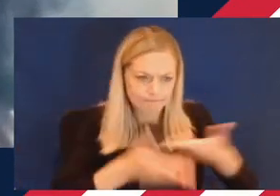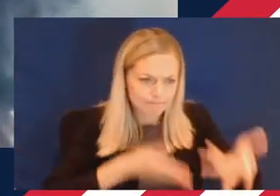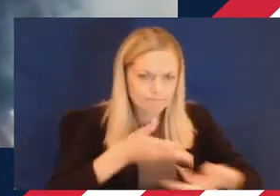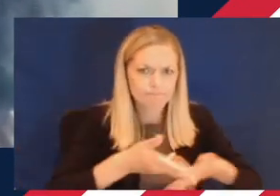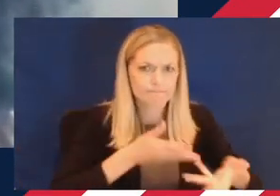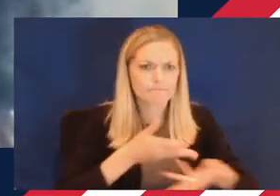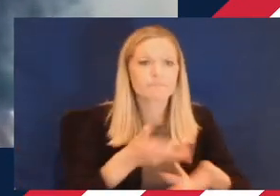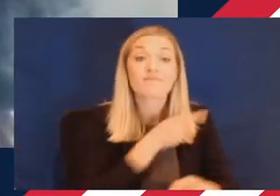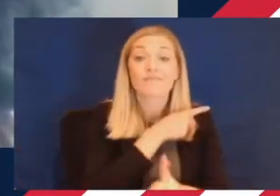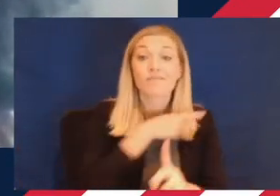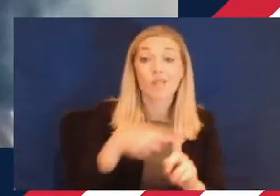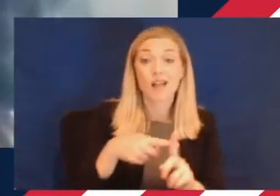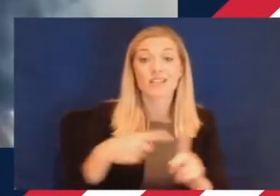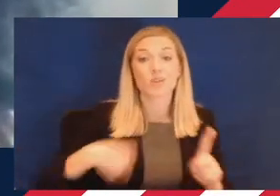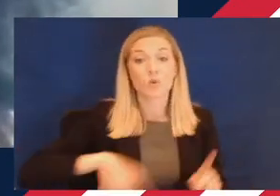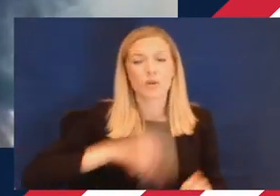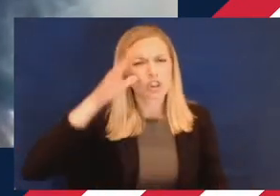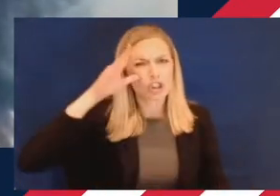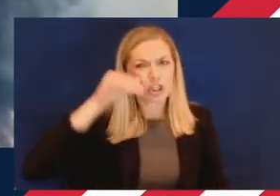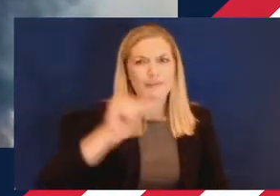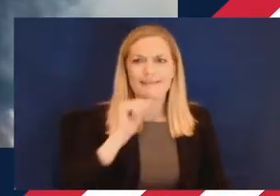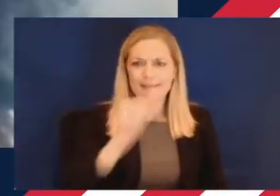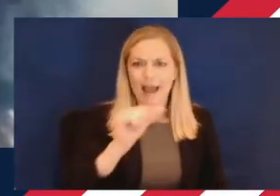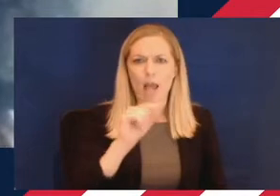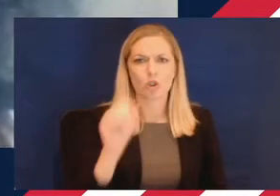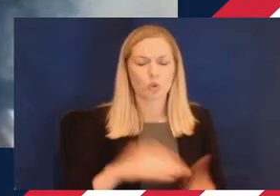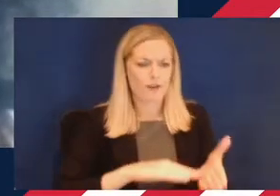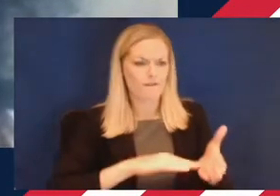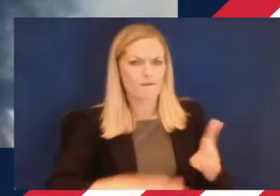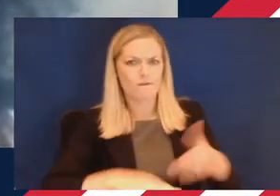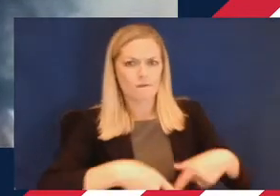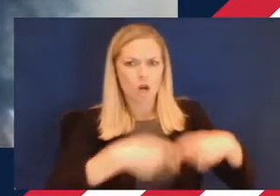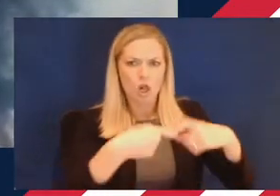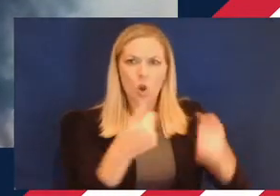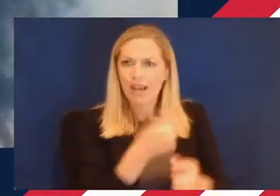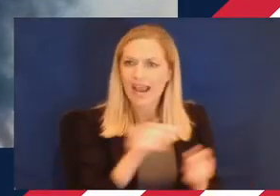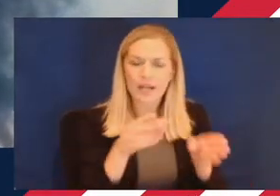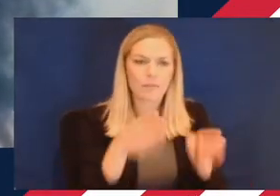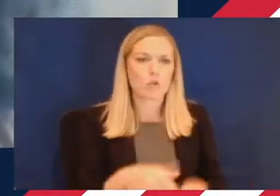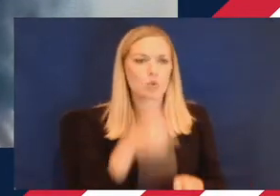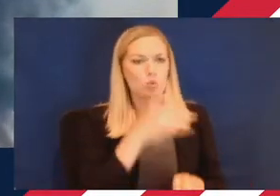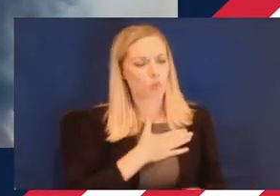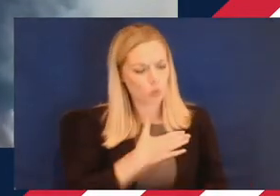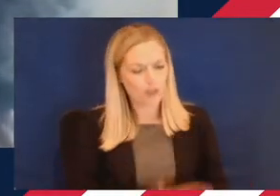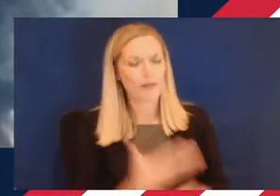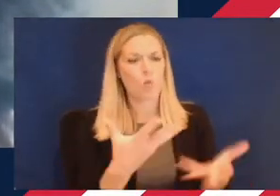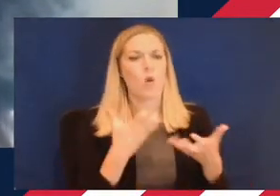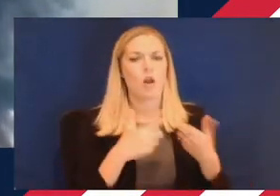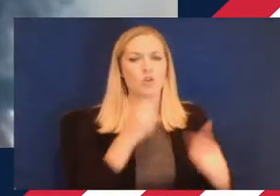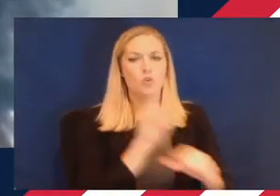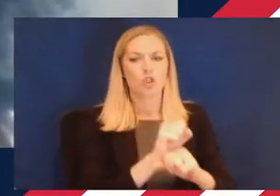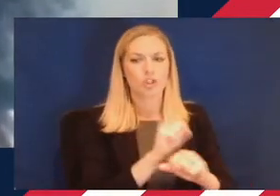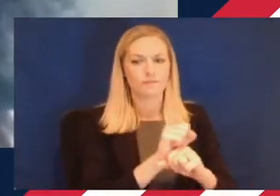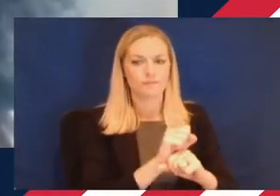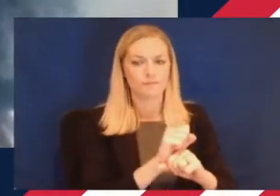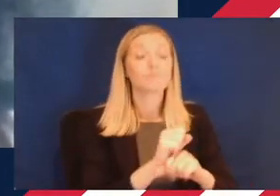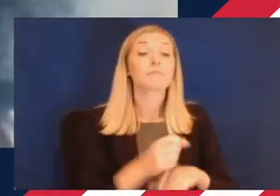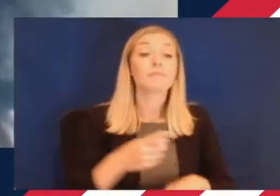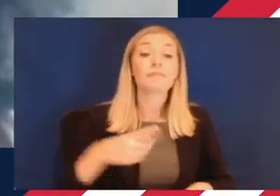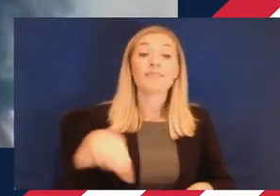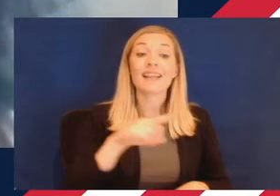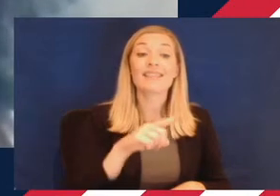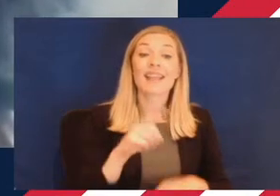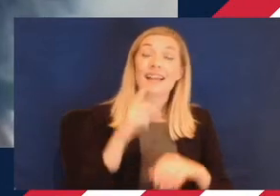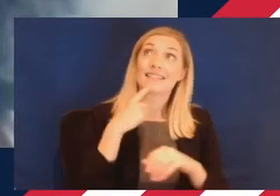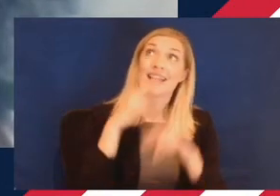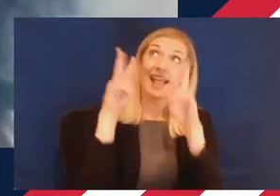determined not to furlough any team member who wanted to work. They say that small businesses run America.